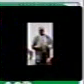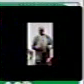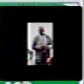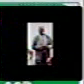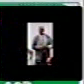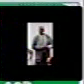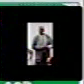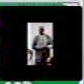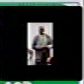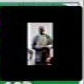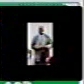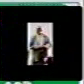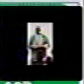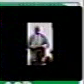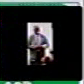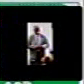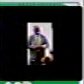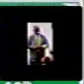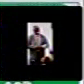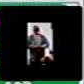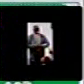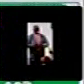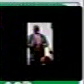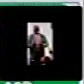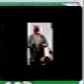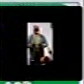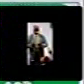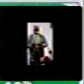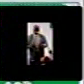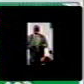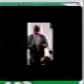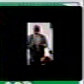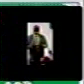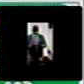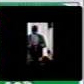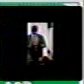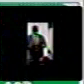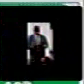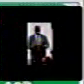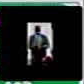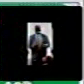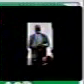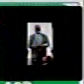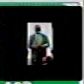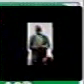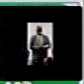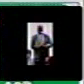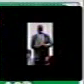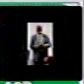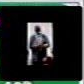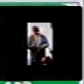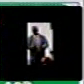in full power, this very year in Jesus' name. Now look at Acts